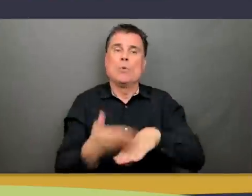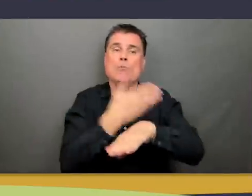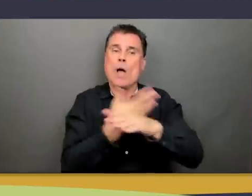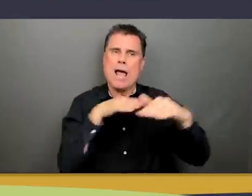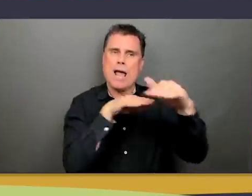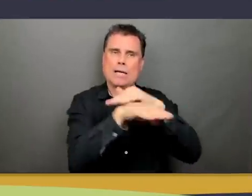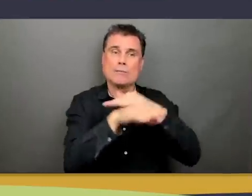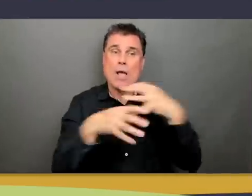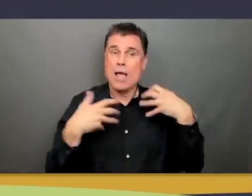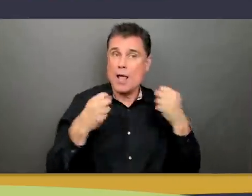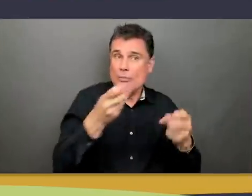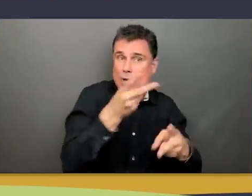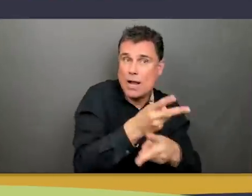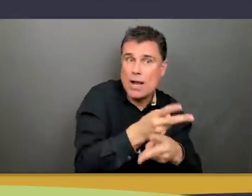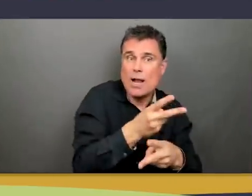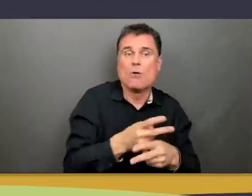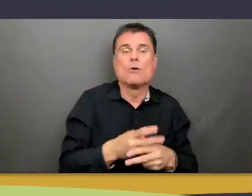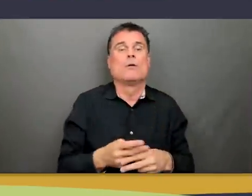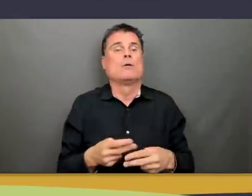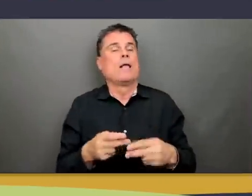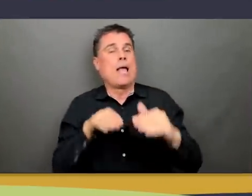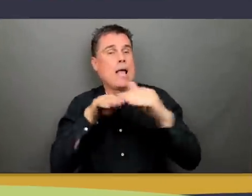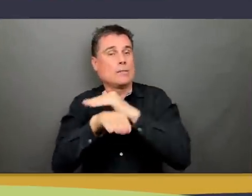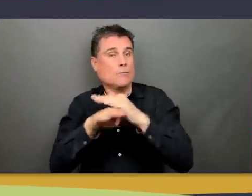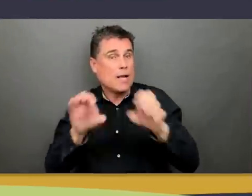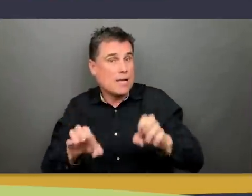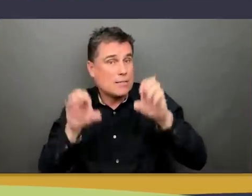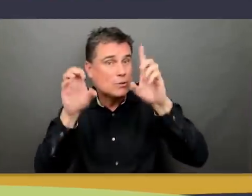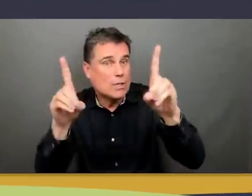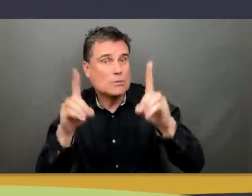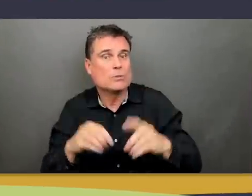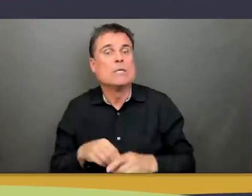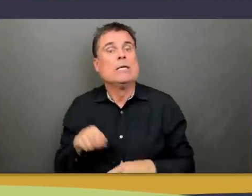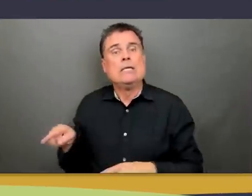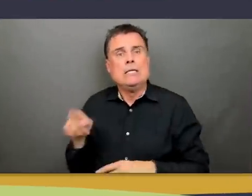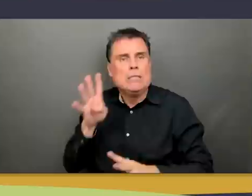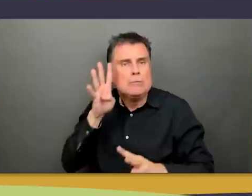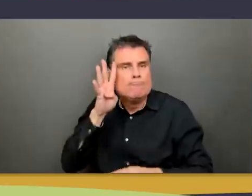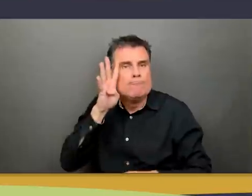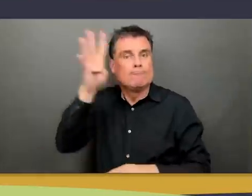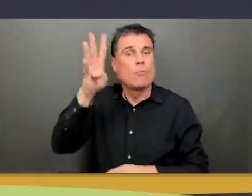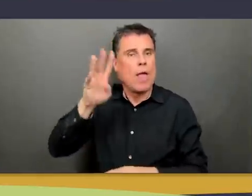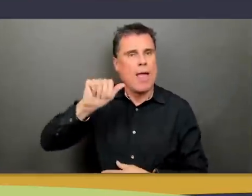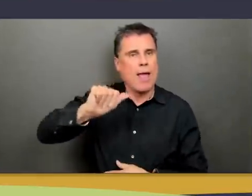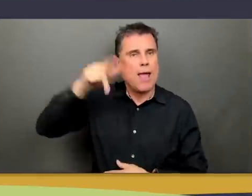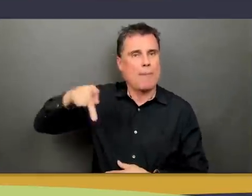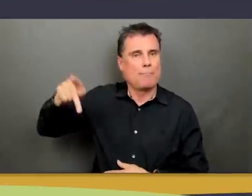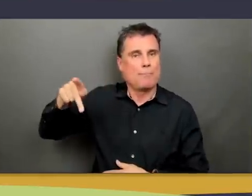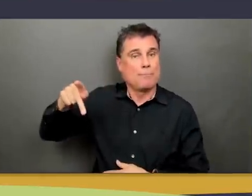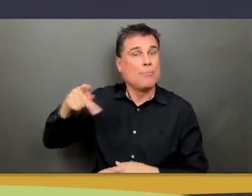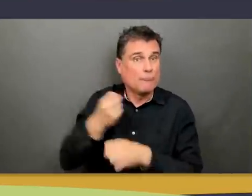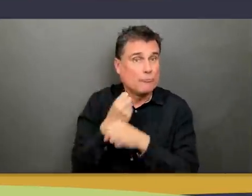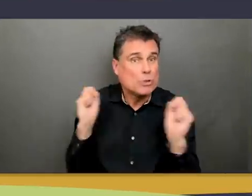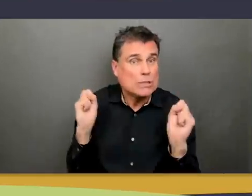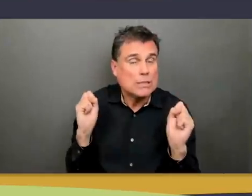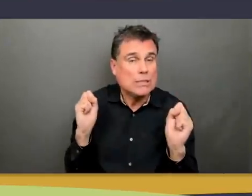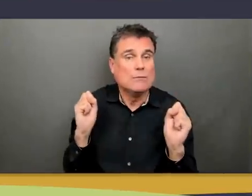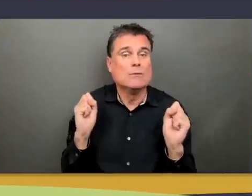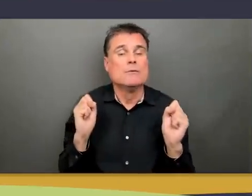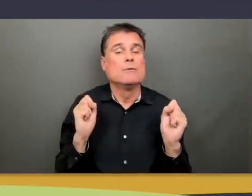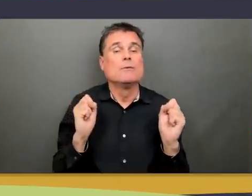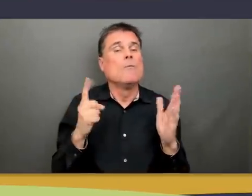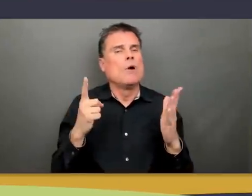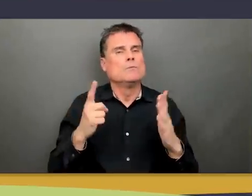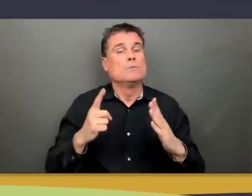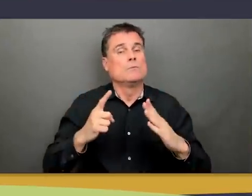respond to an opioid overdose. Thank you both for all you are doing to break down barriers